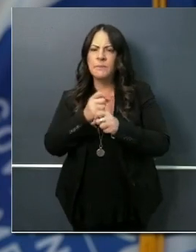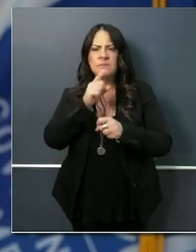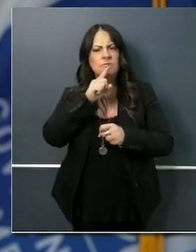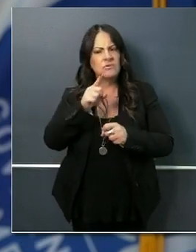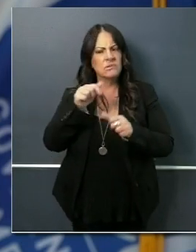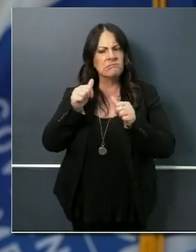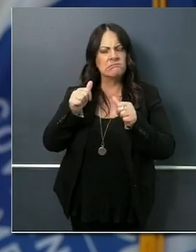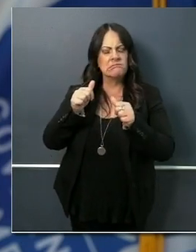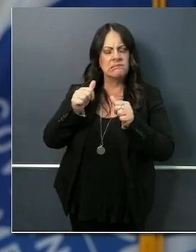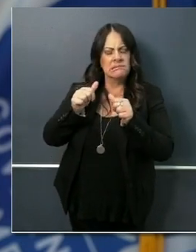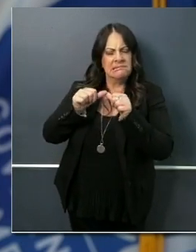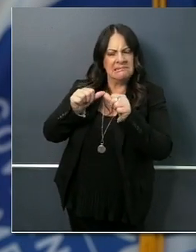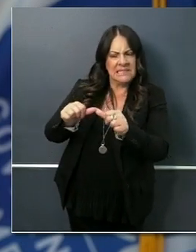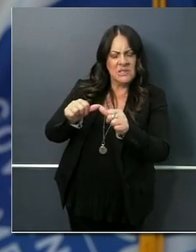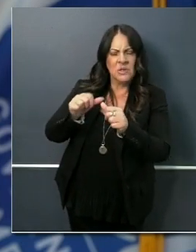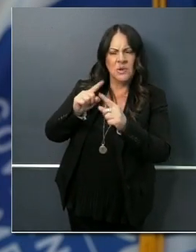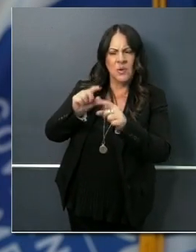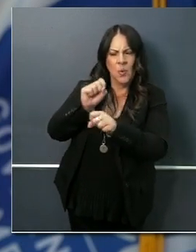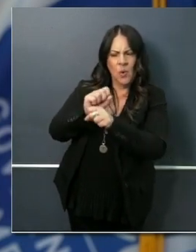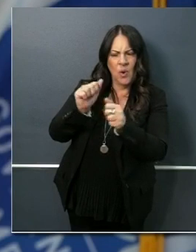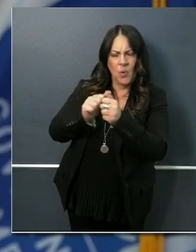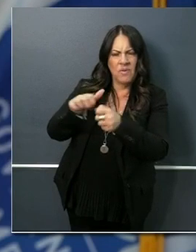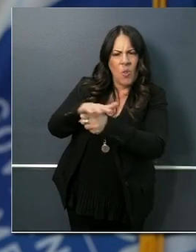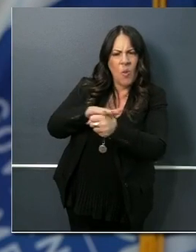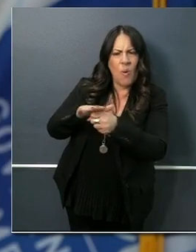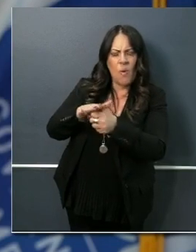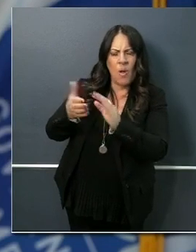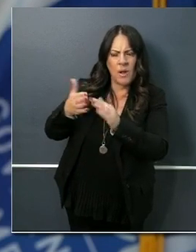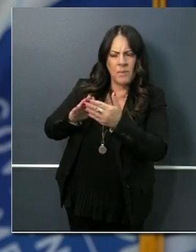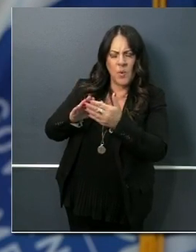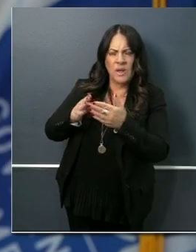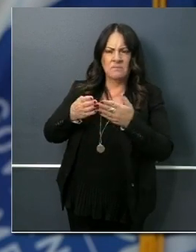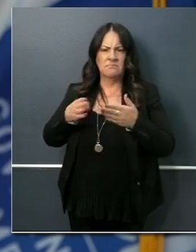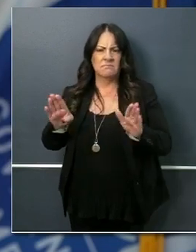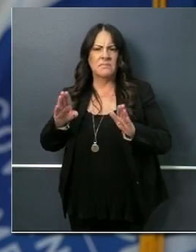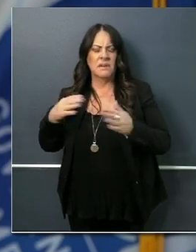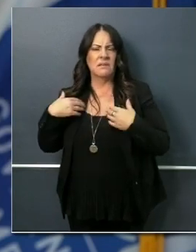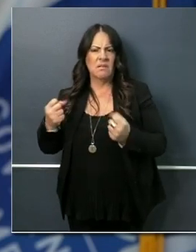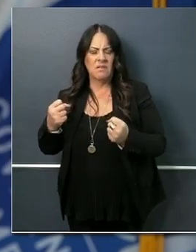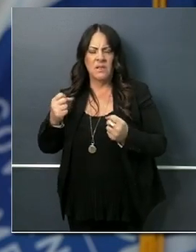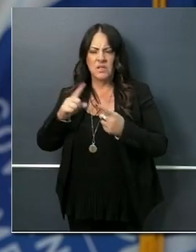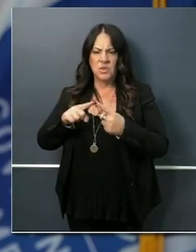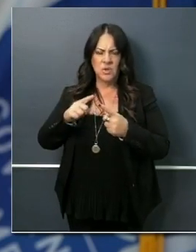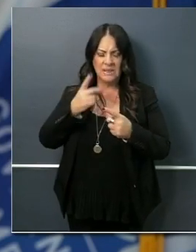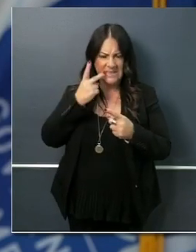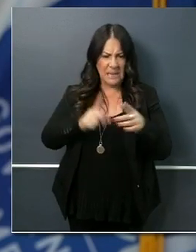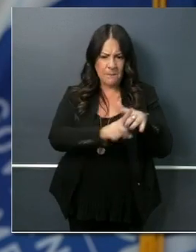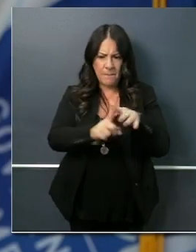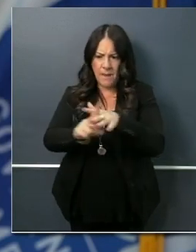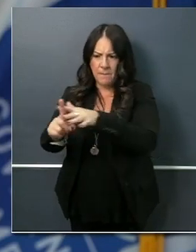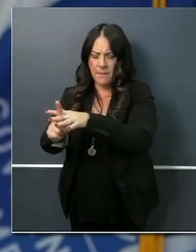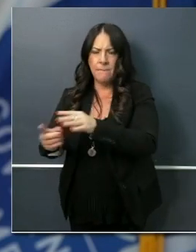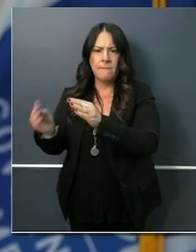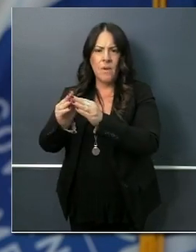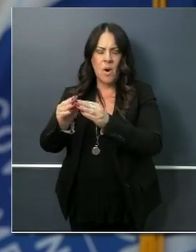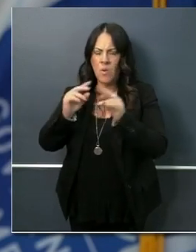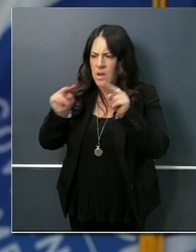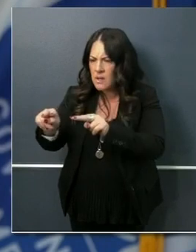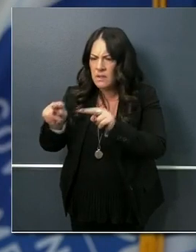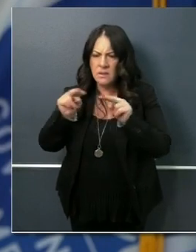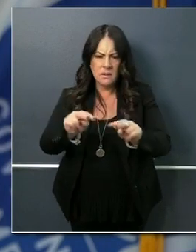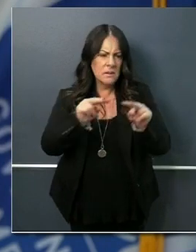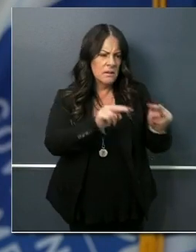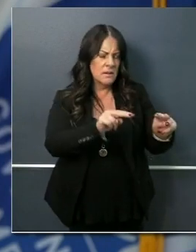our locals to make sure that when those cases pop up and need additional assistance, we're there. And we are following and